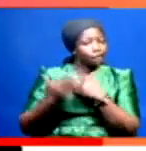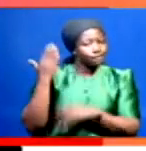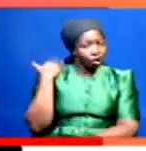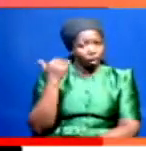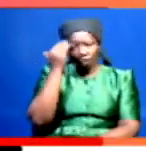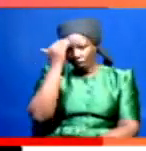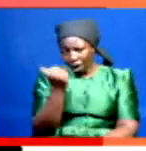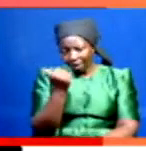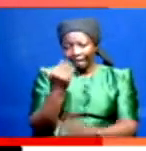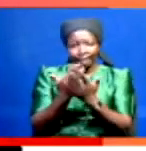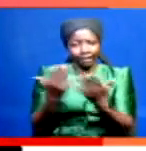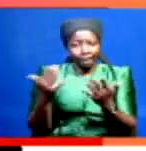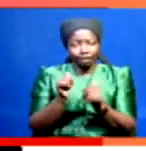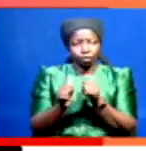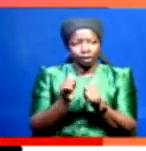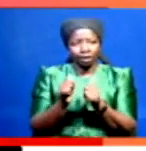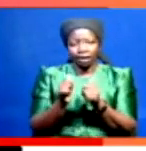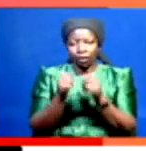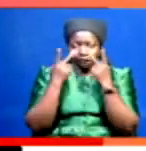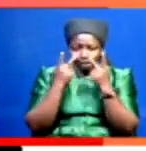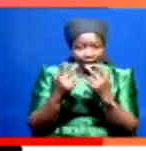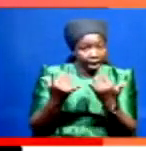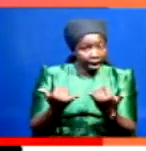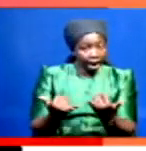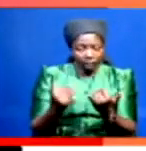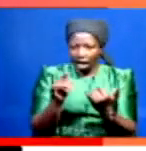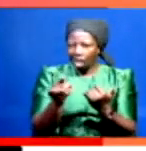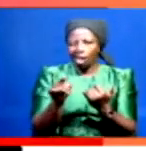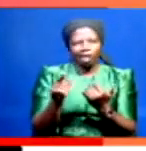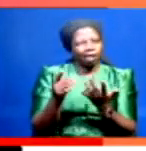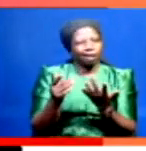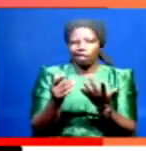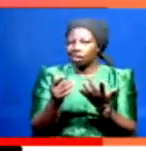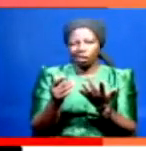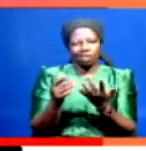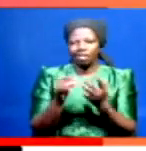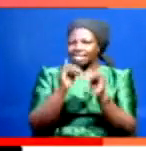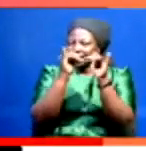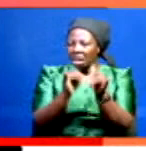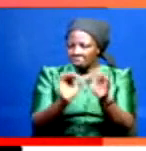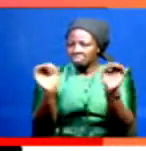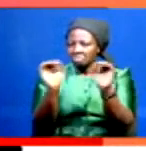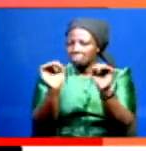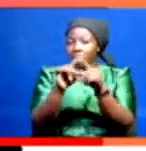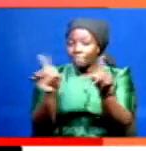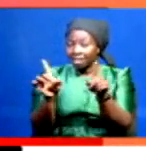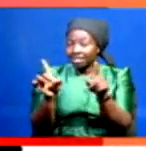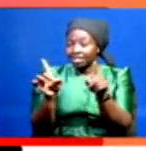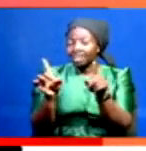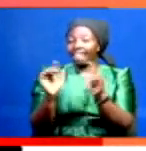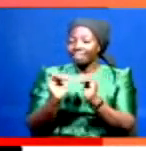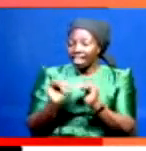the things that that we are seeing now are not—they're not new to us. Mm-hmm. Only the magnitude